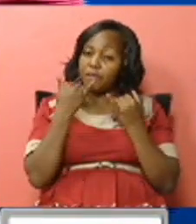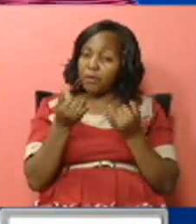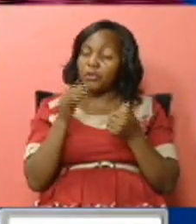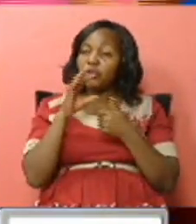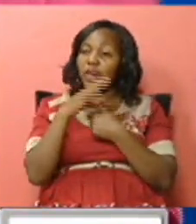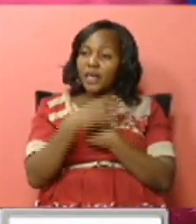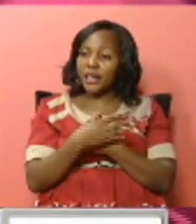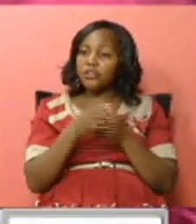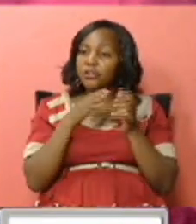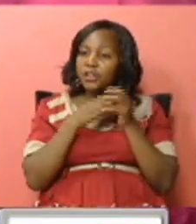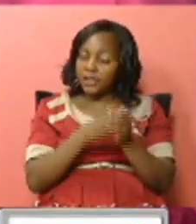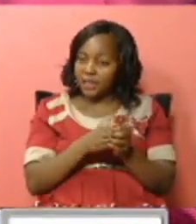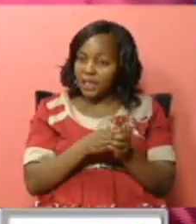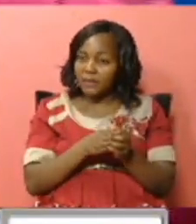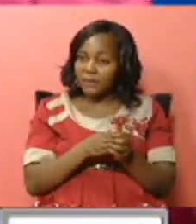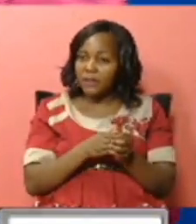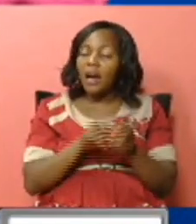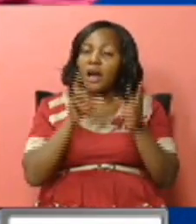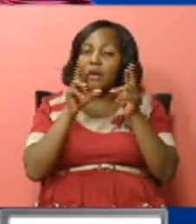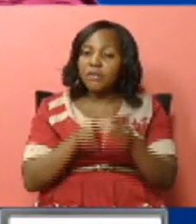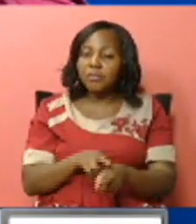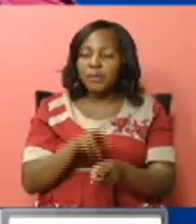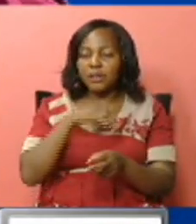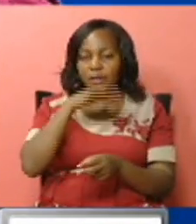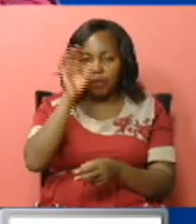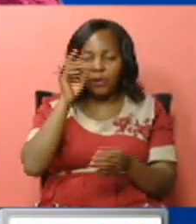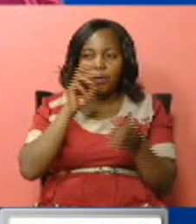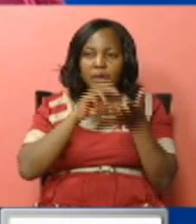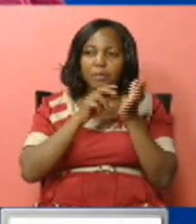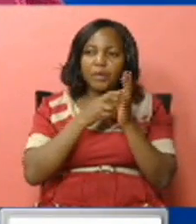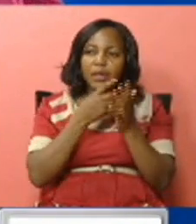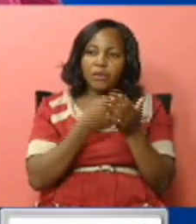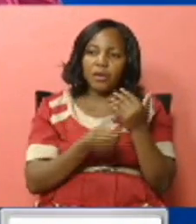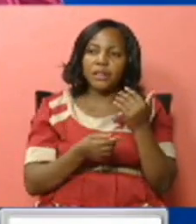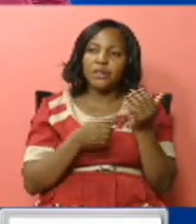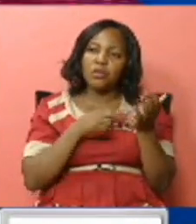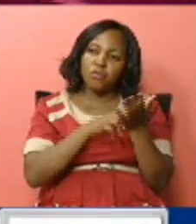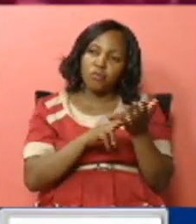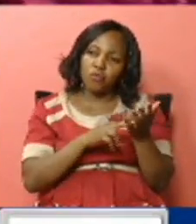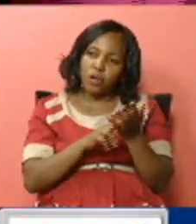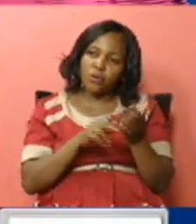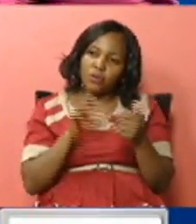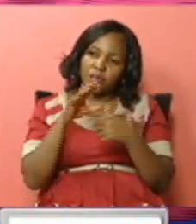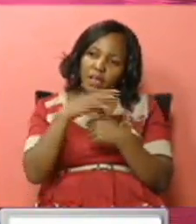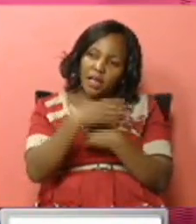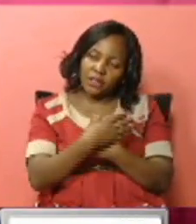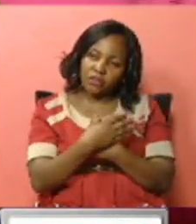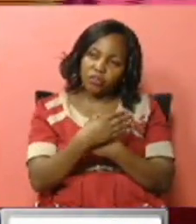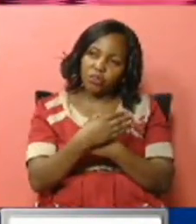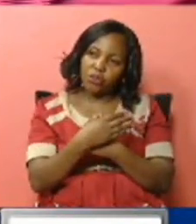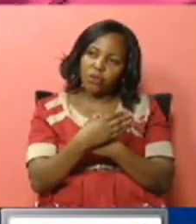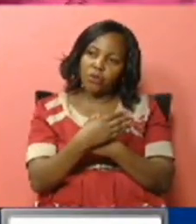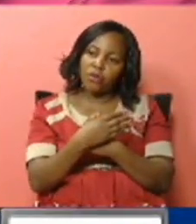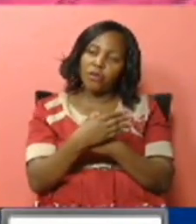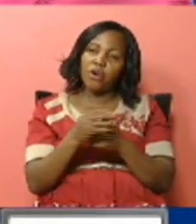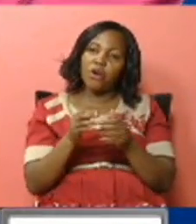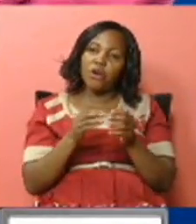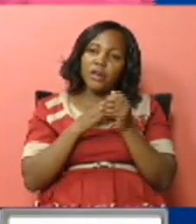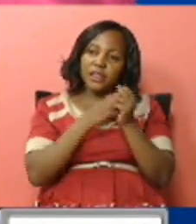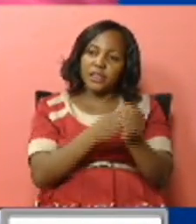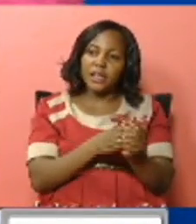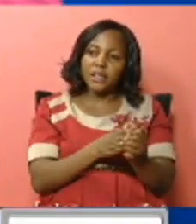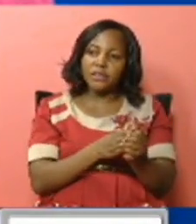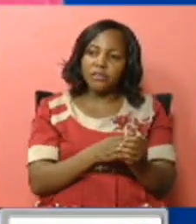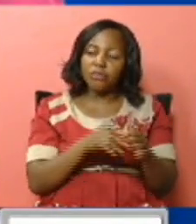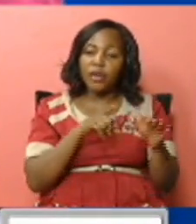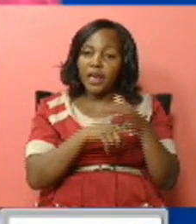influential in the community that we work in. So you find that we use that as our in point to get into the